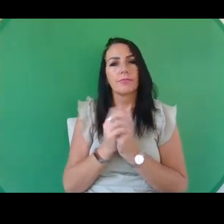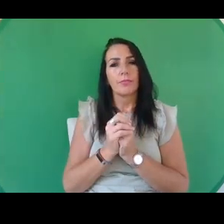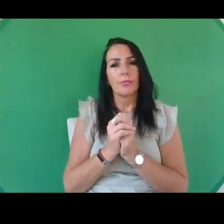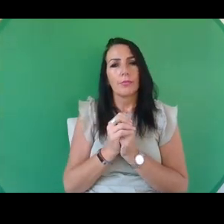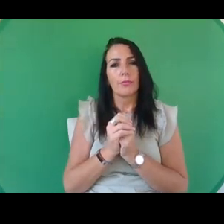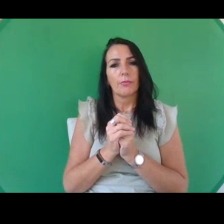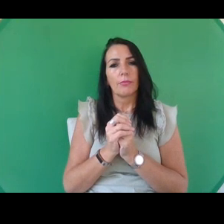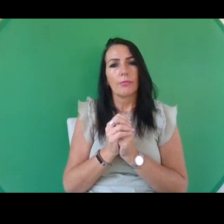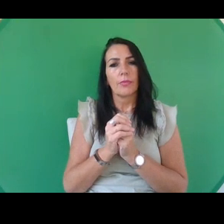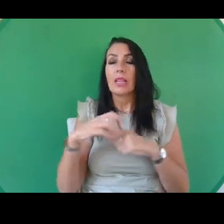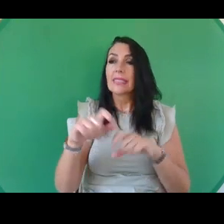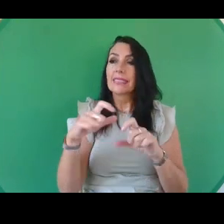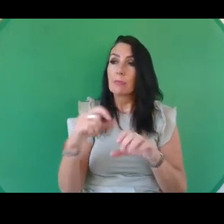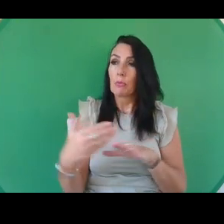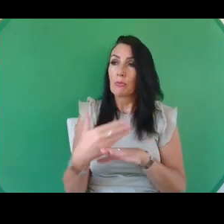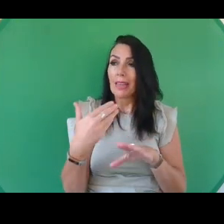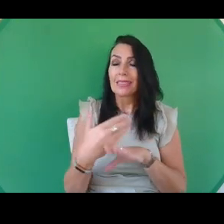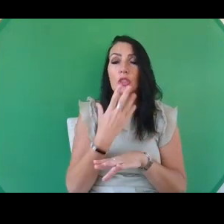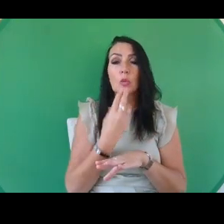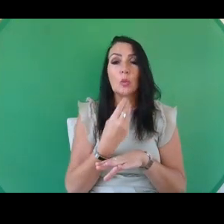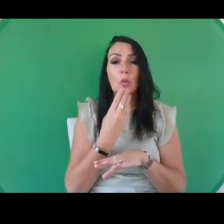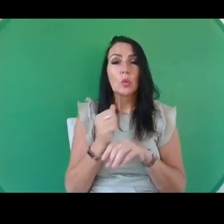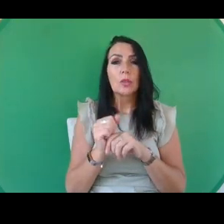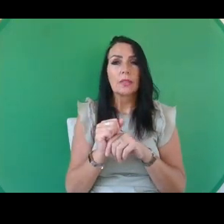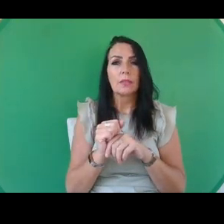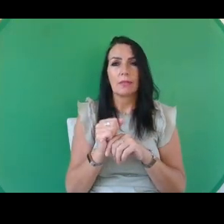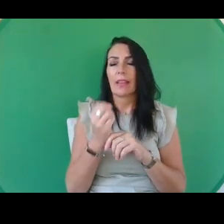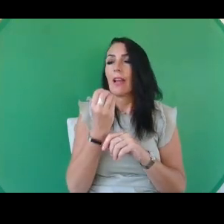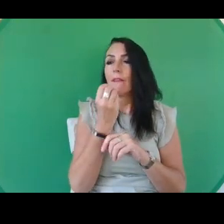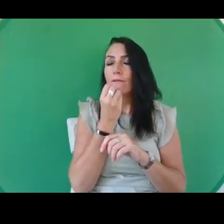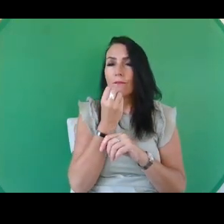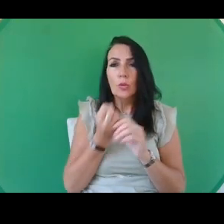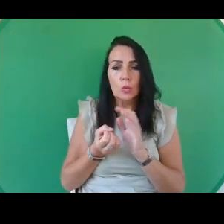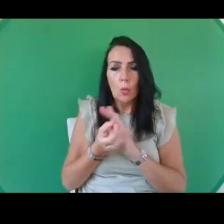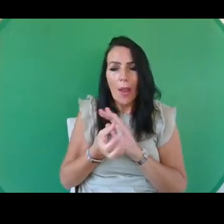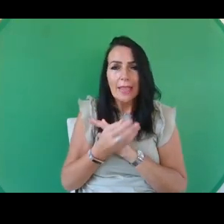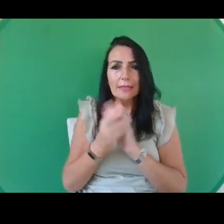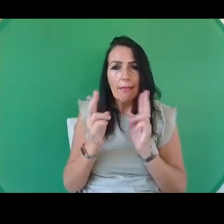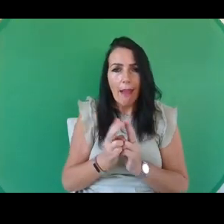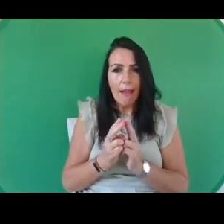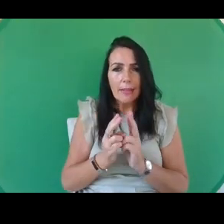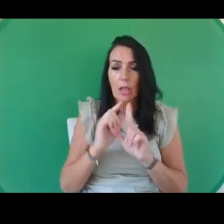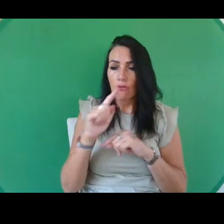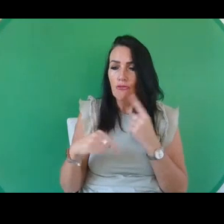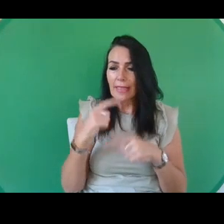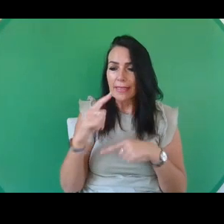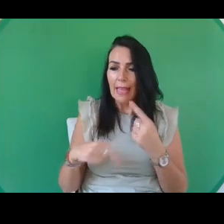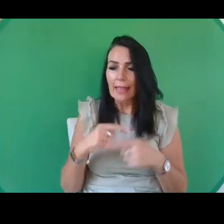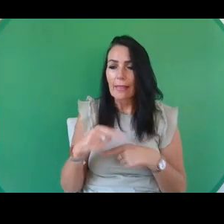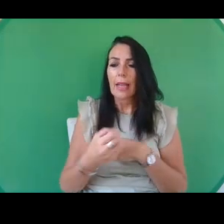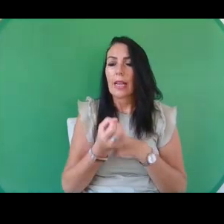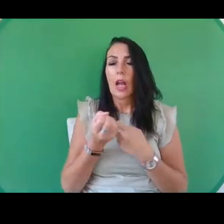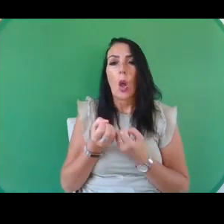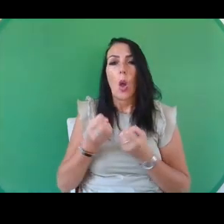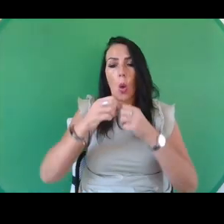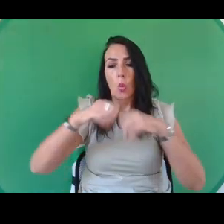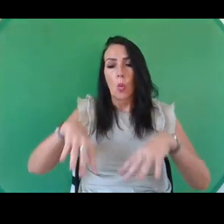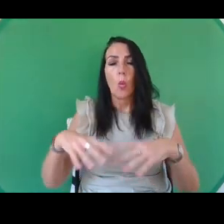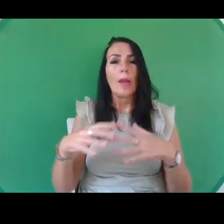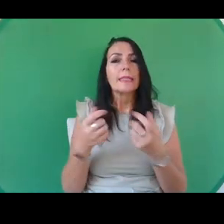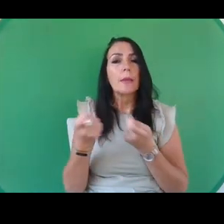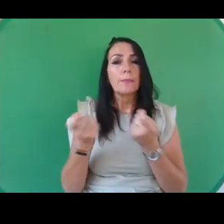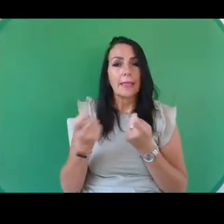Adopt sustainable practices, for example, reducing food waste, recycling and waste management, and choosing products with lower carbon